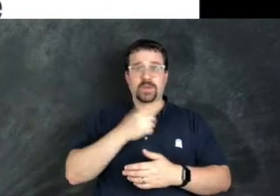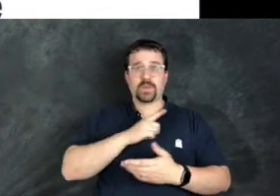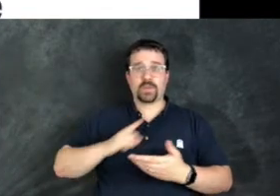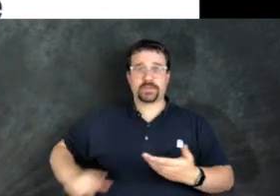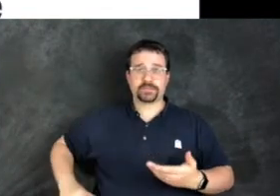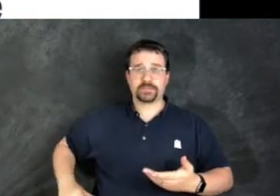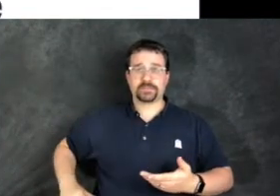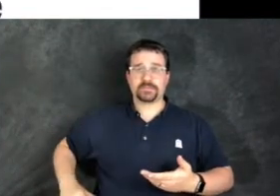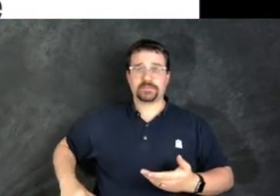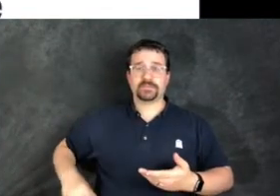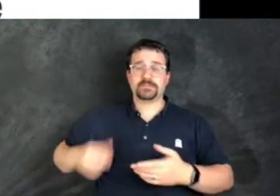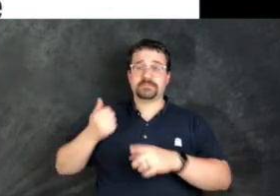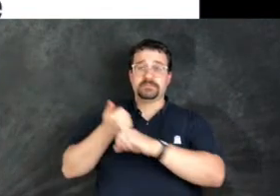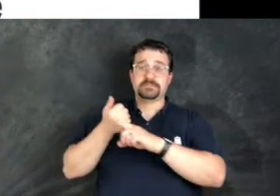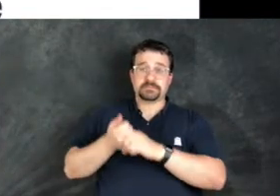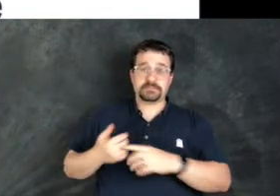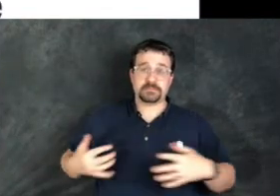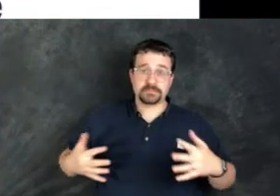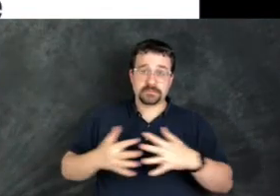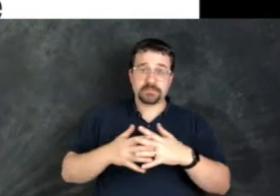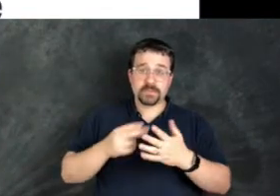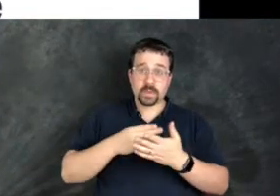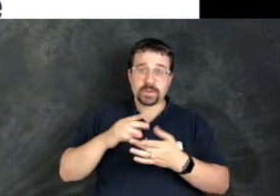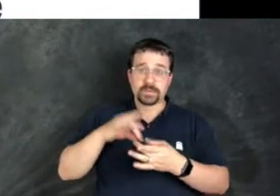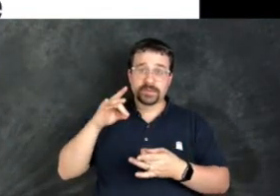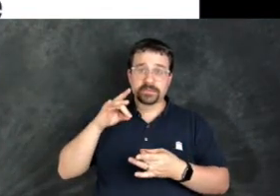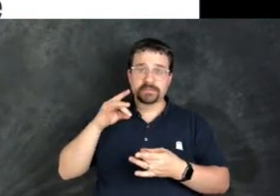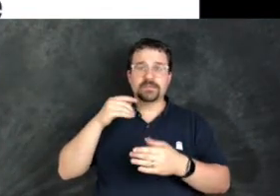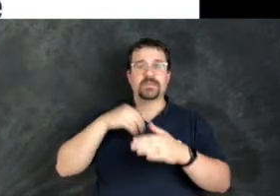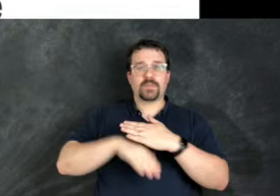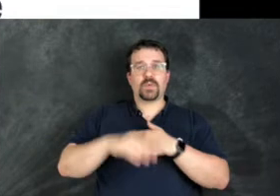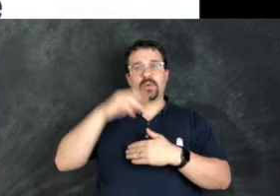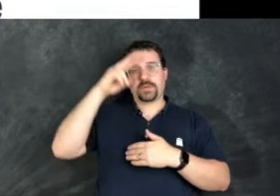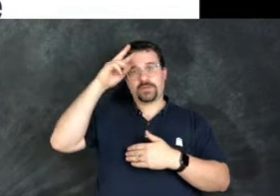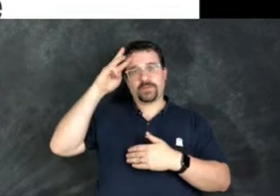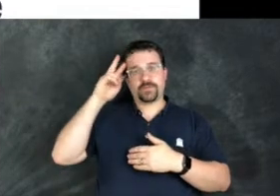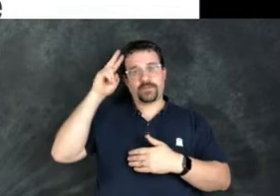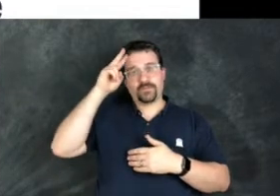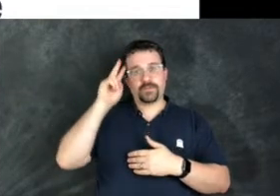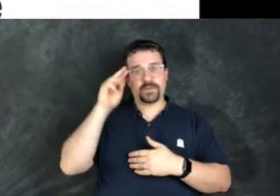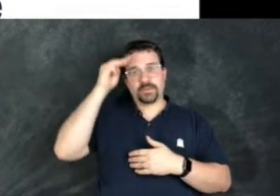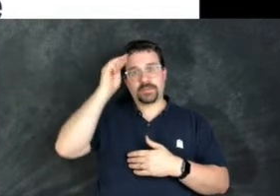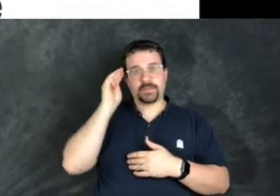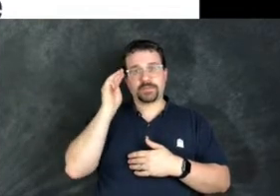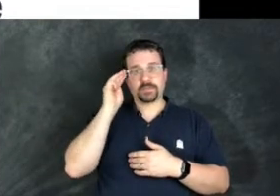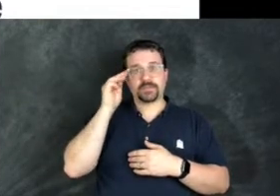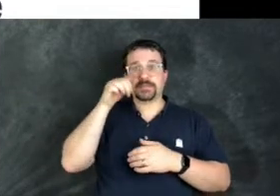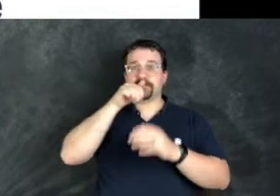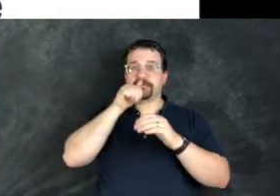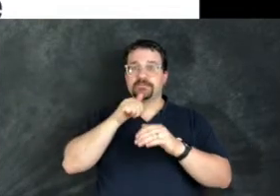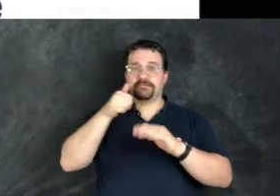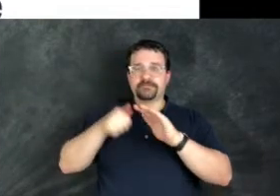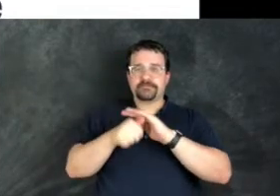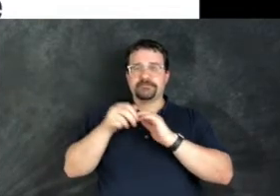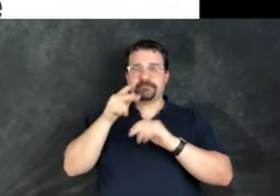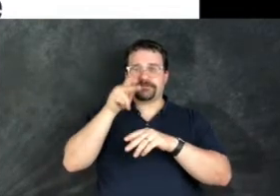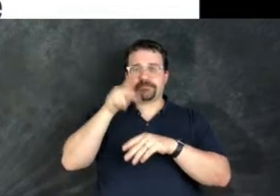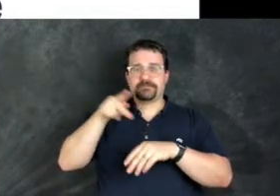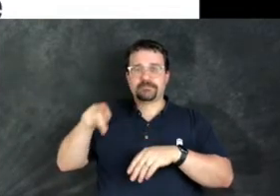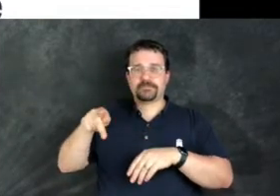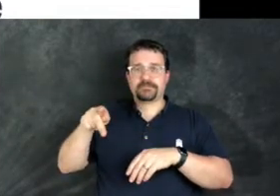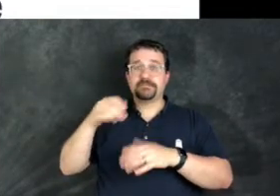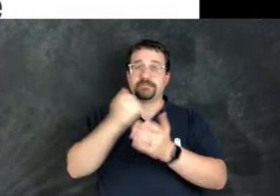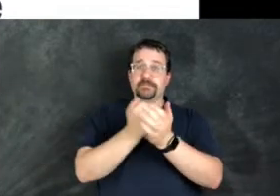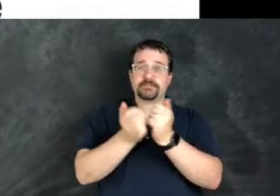Lord, who was conceived by the Holy Spirit, born of the Virgin Mary, suffered under Pontius Pilate,